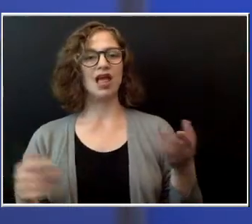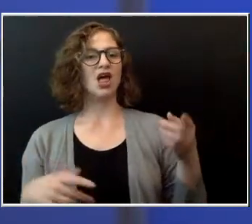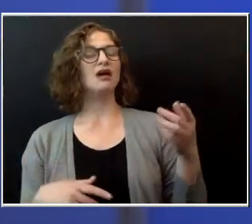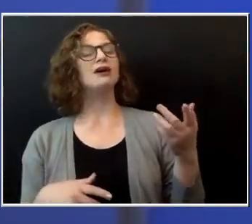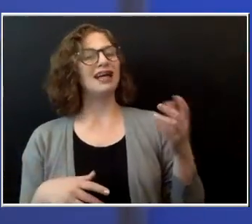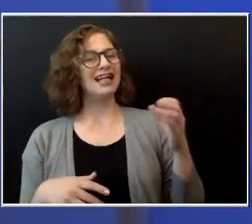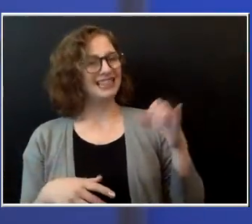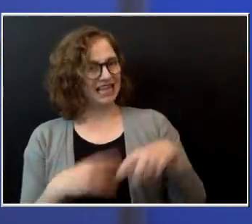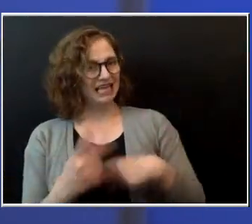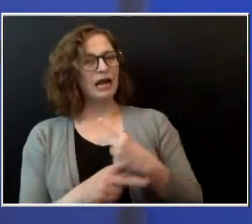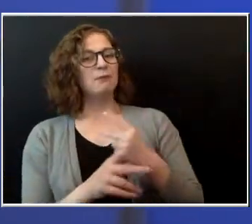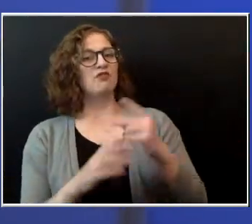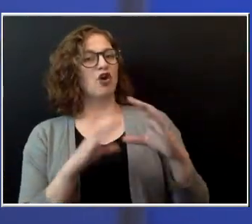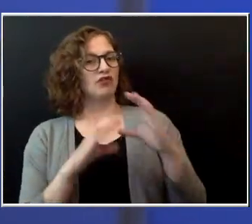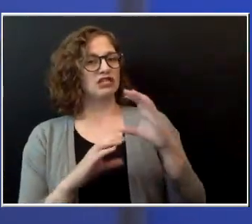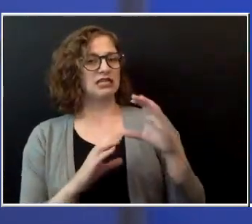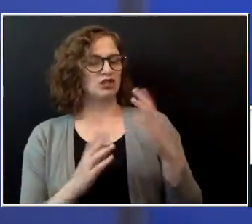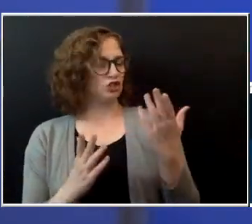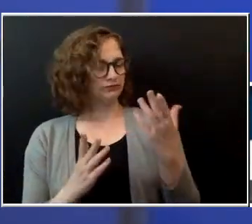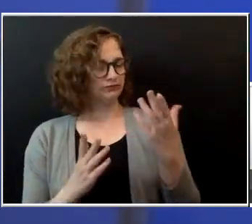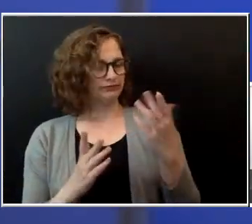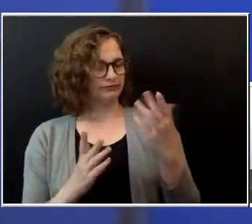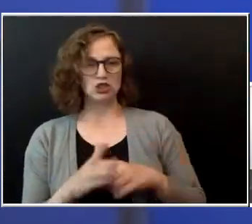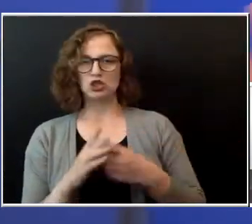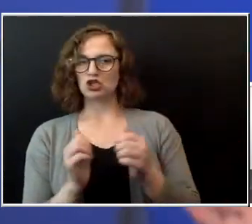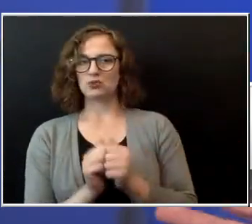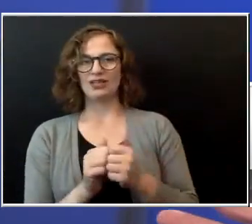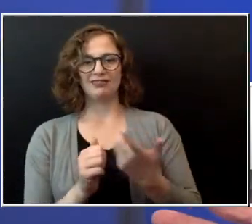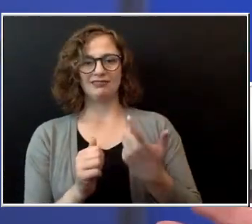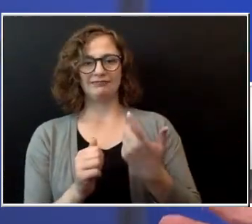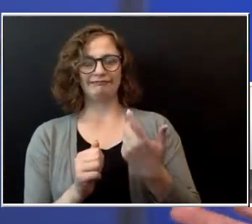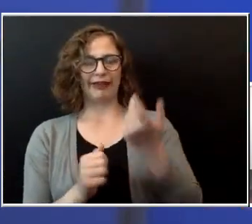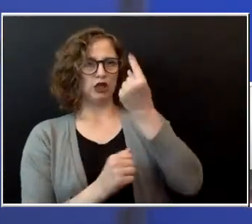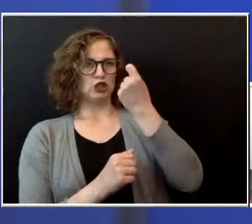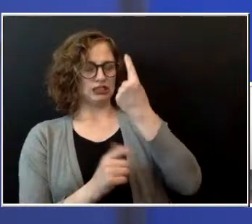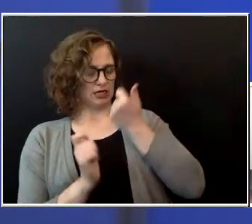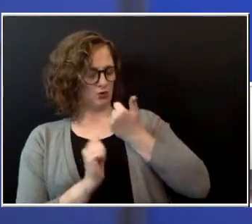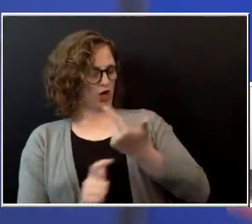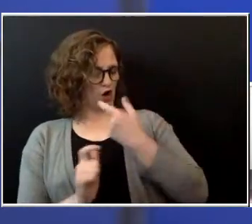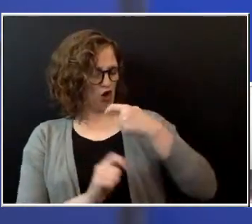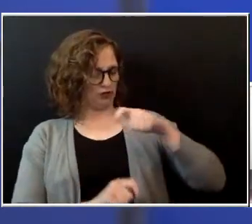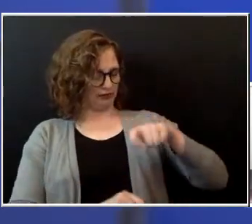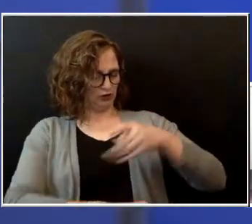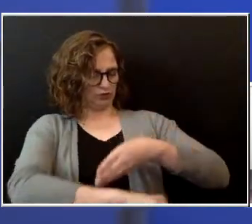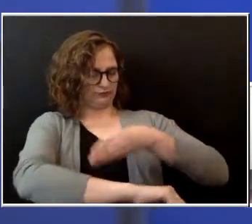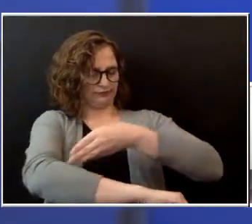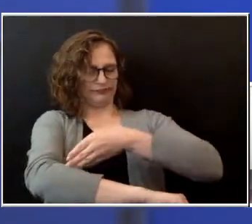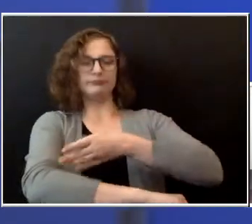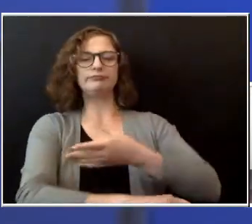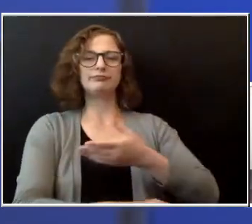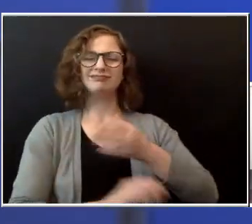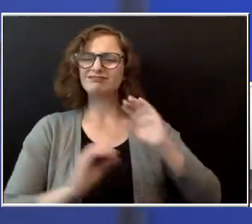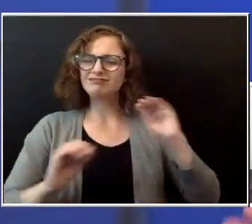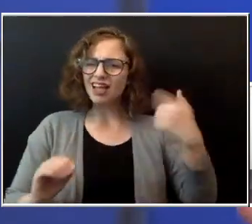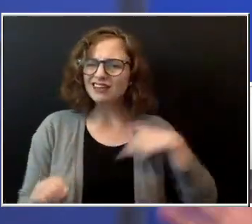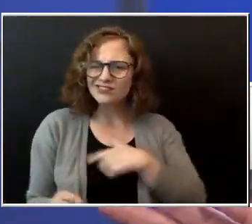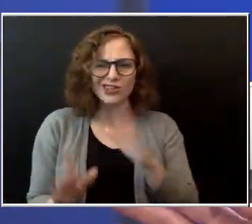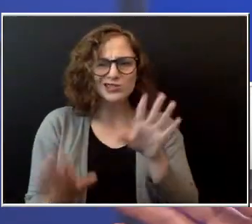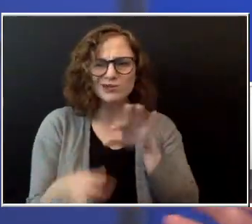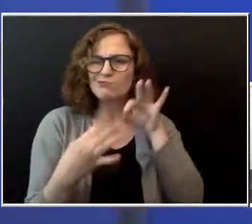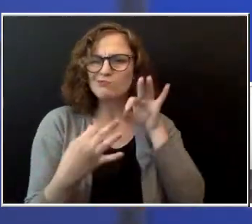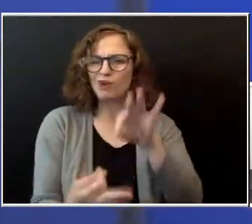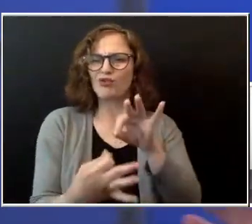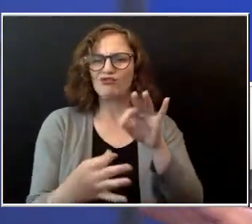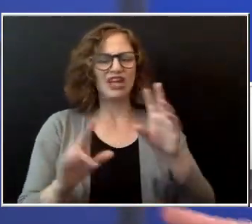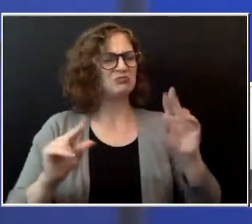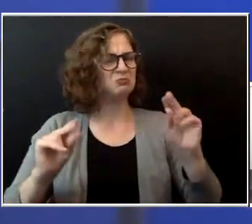we all have things we need to work on. So whatever it may be, none of us are perfect. And so it's starting with every person in the